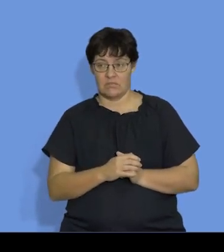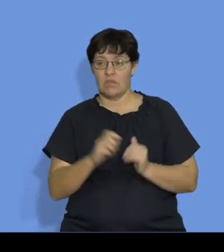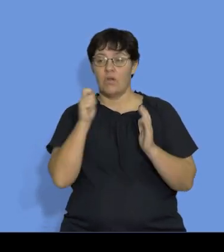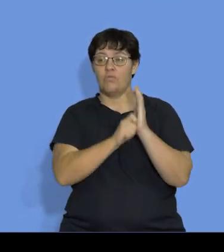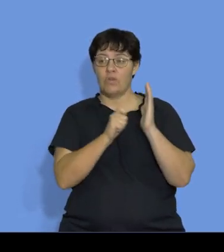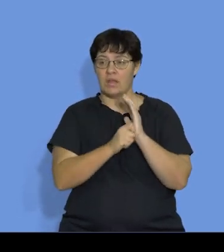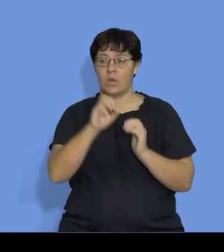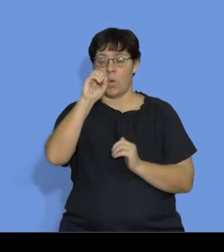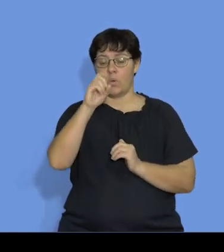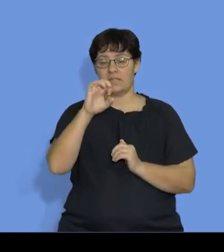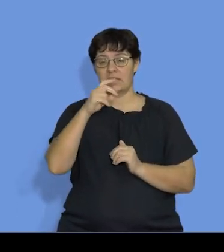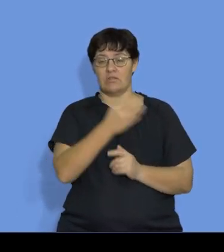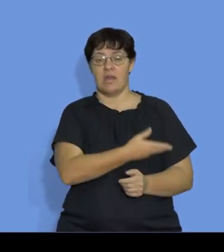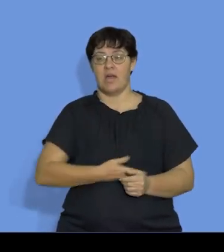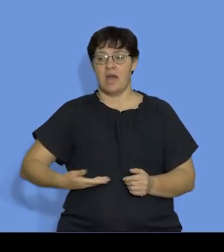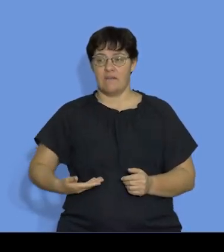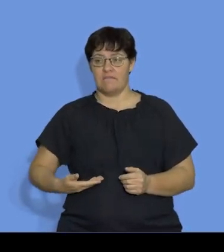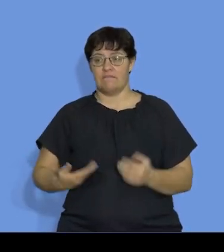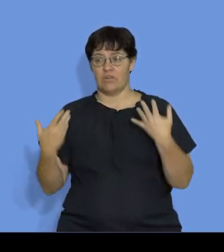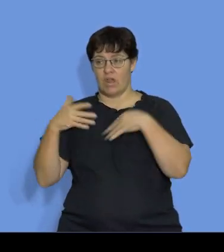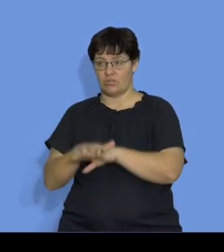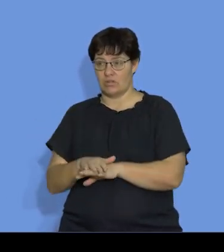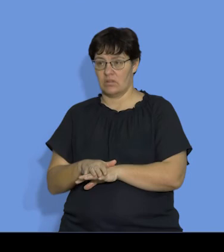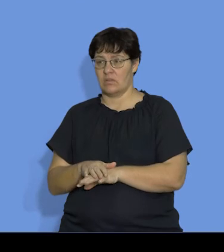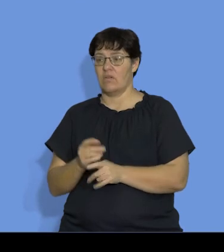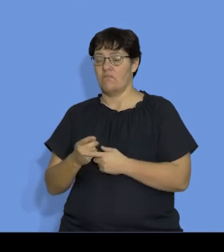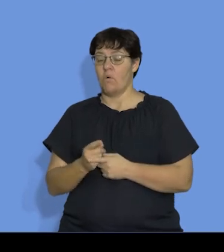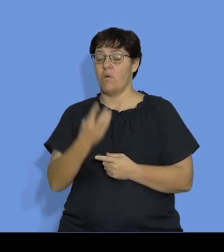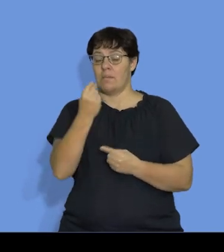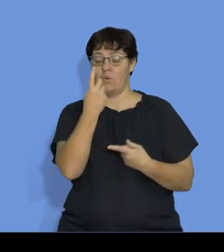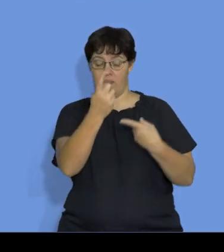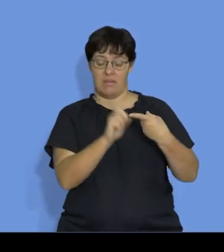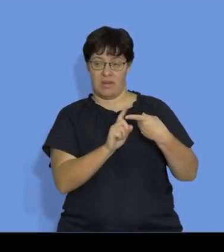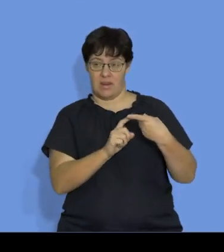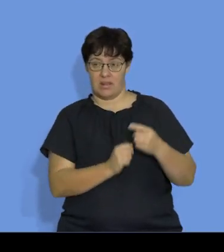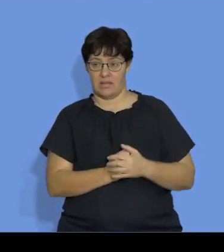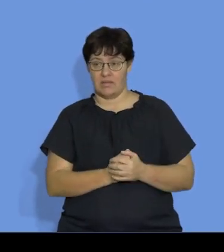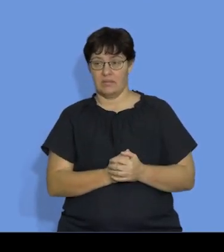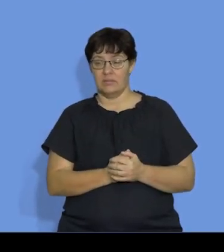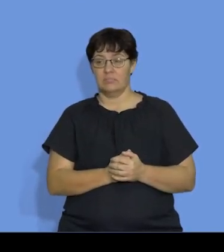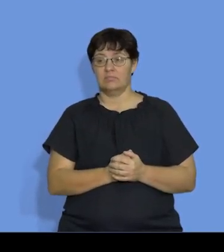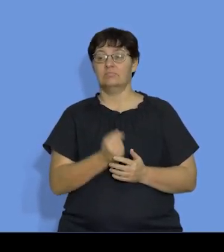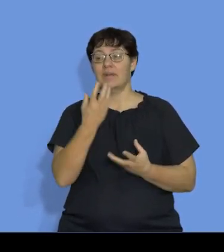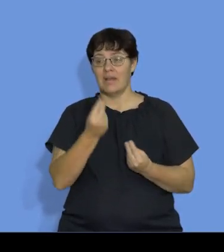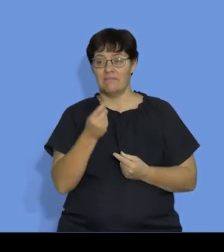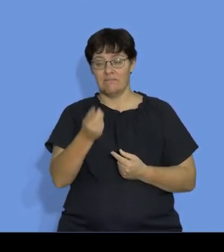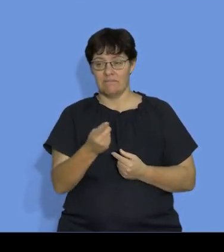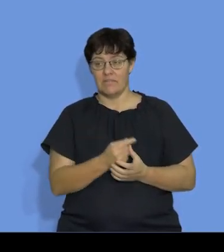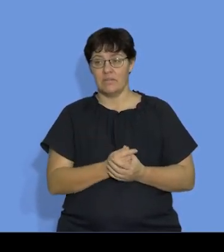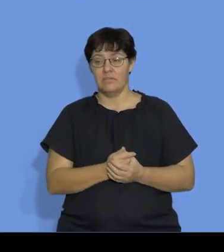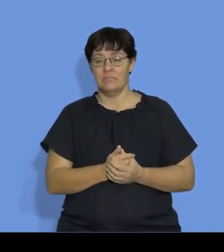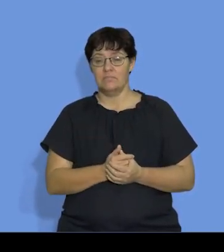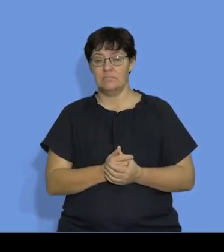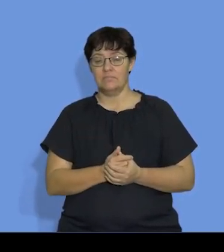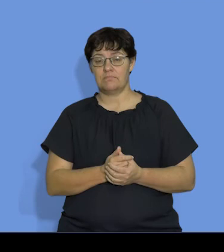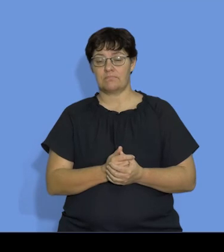oxidation half reaction for reaction 1. So oxidation in this case has to do with the